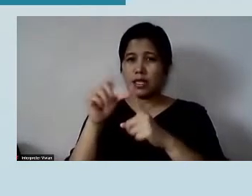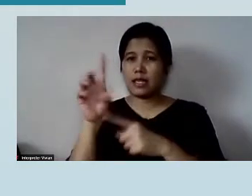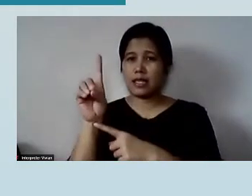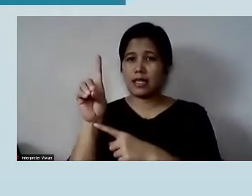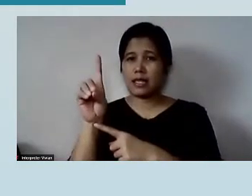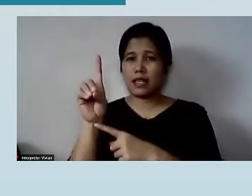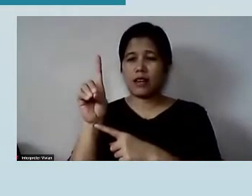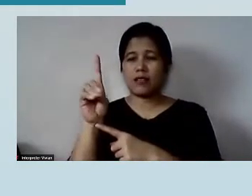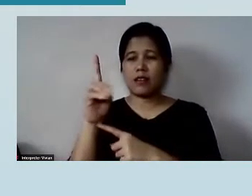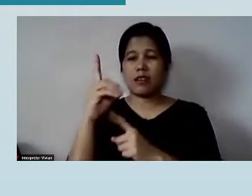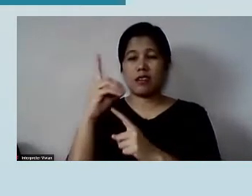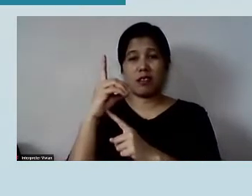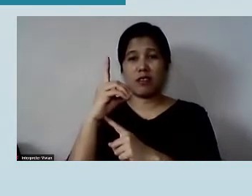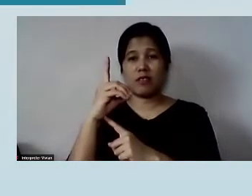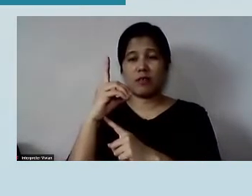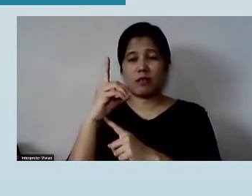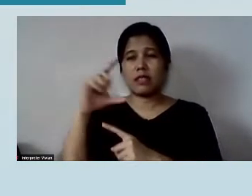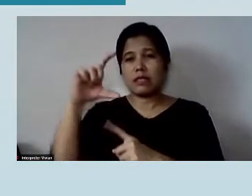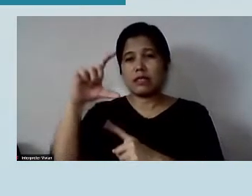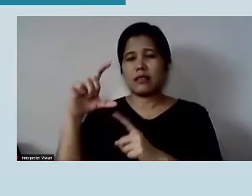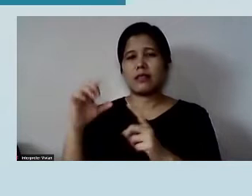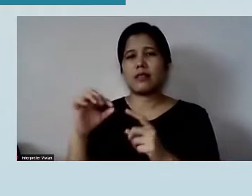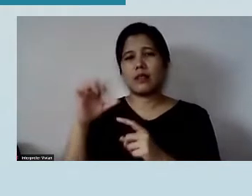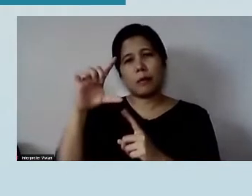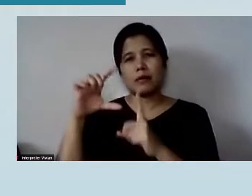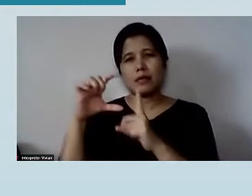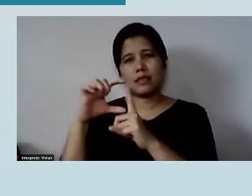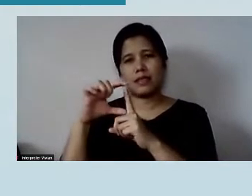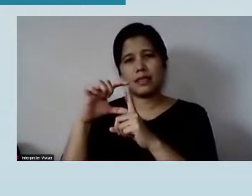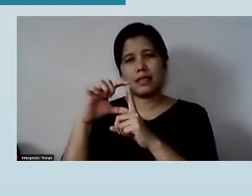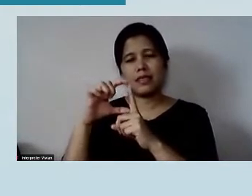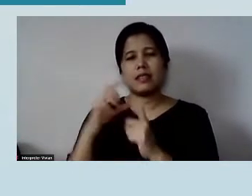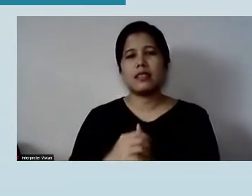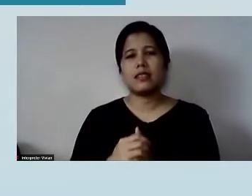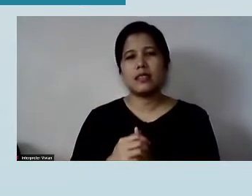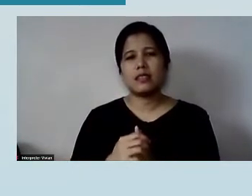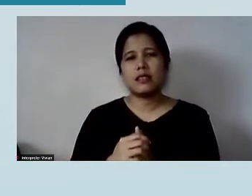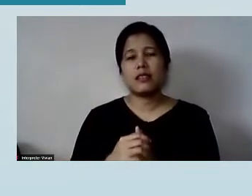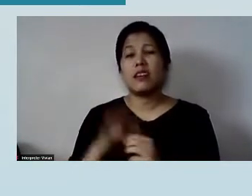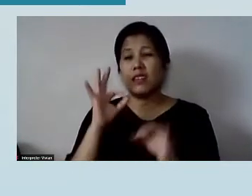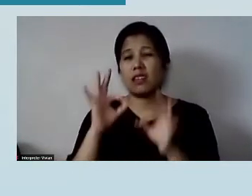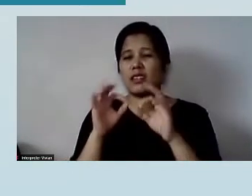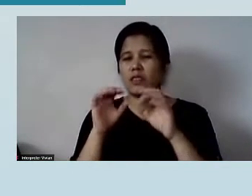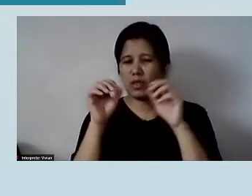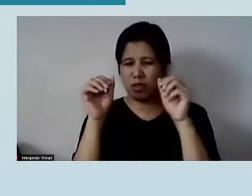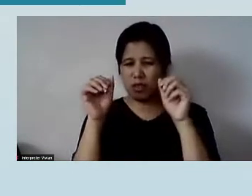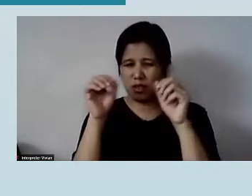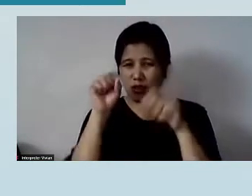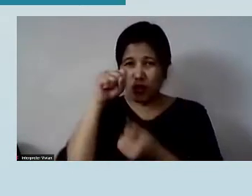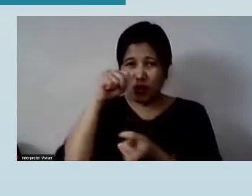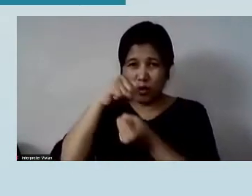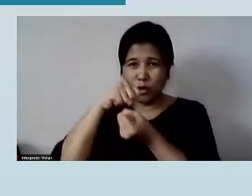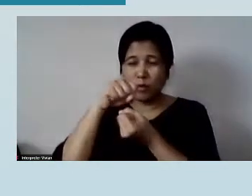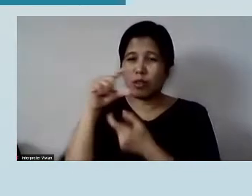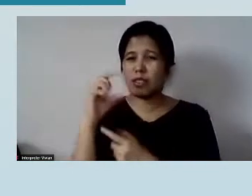them, nagagalit po sila. Kasi pag ginamit mo ang small letter D, it pertains to the